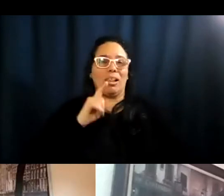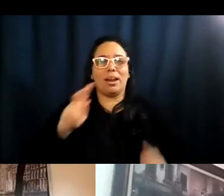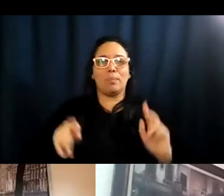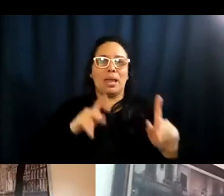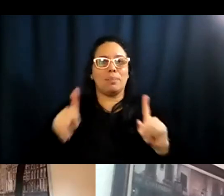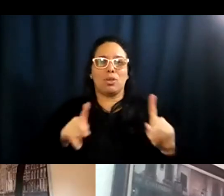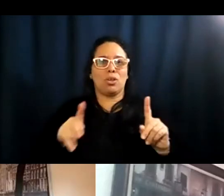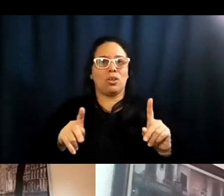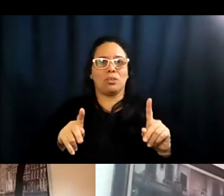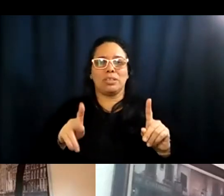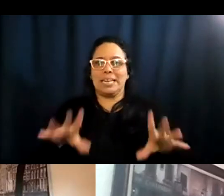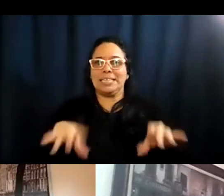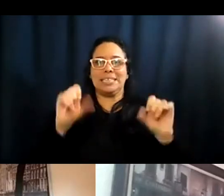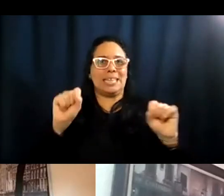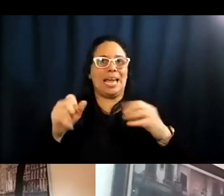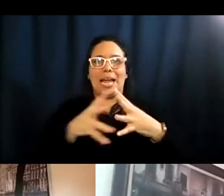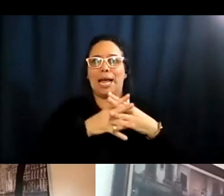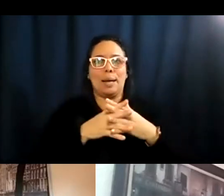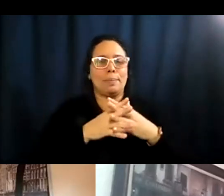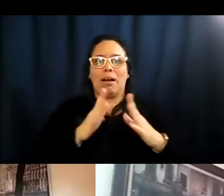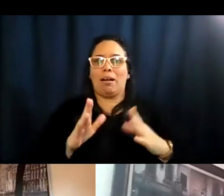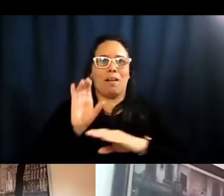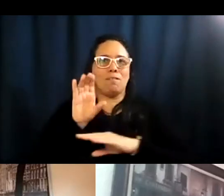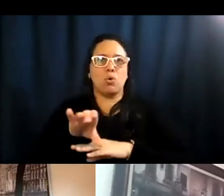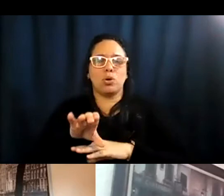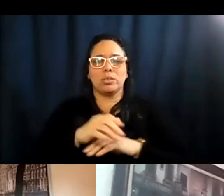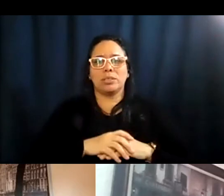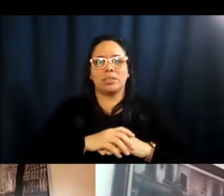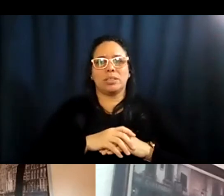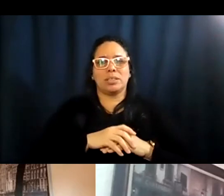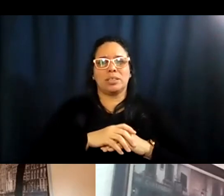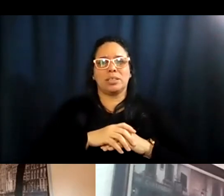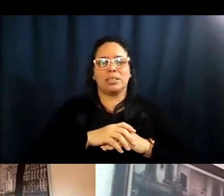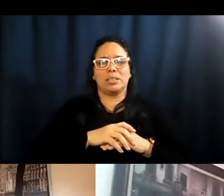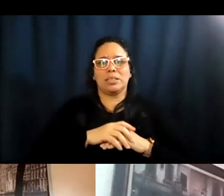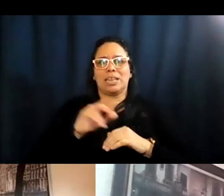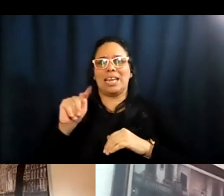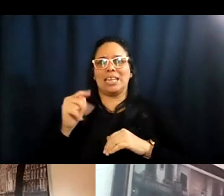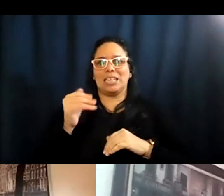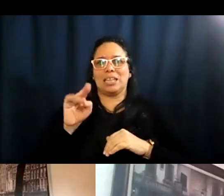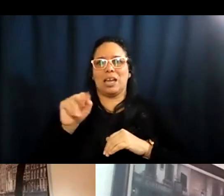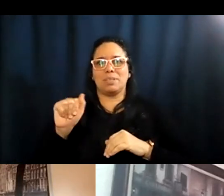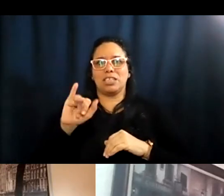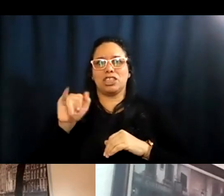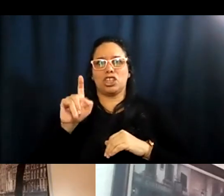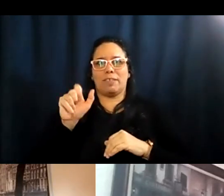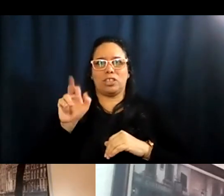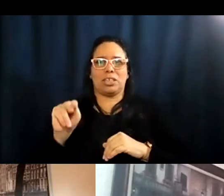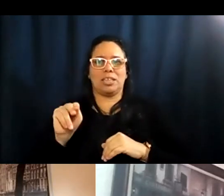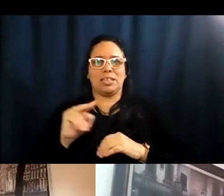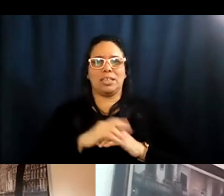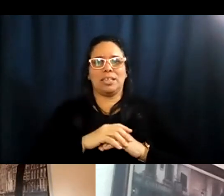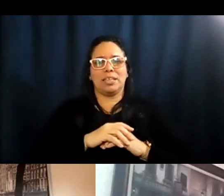take America by force. You know, like Thomas Jefferson said, that, you know, Tree of Liberty has to be, you know, bathed with the blood of the patriots.